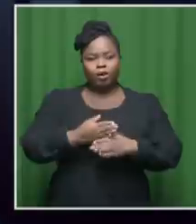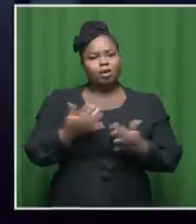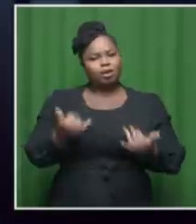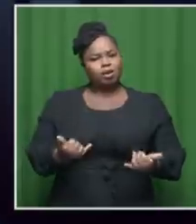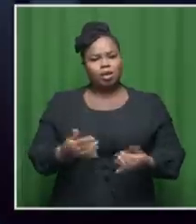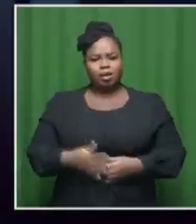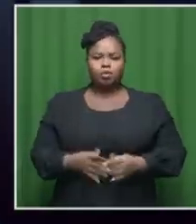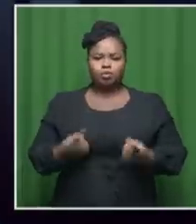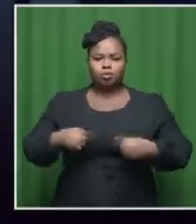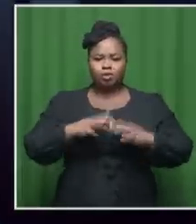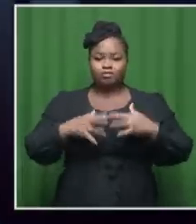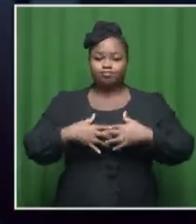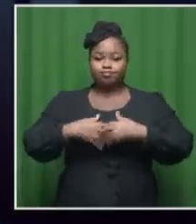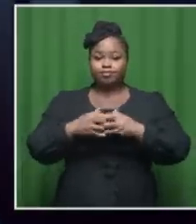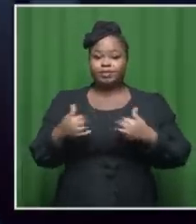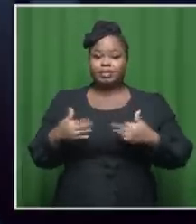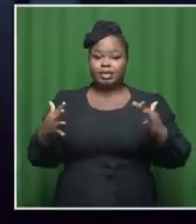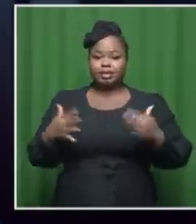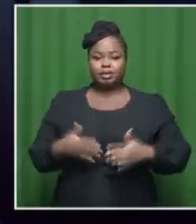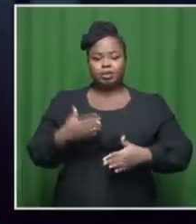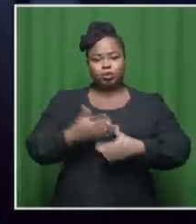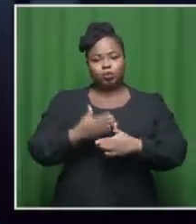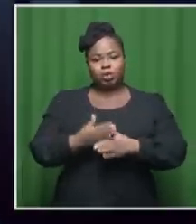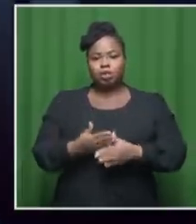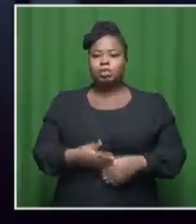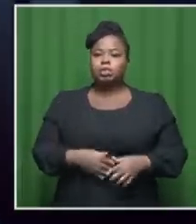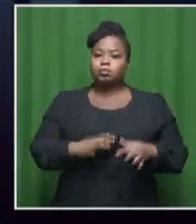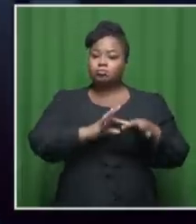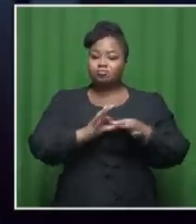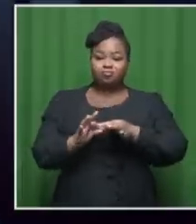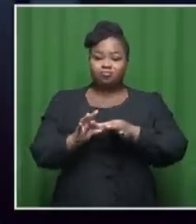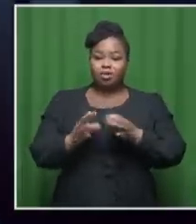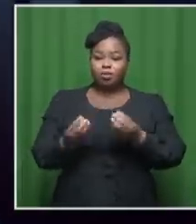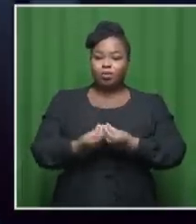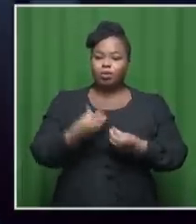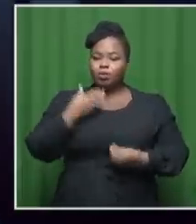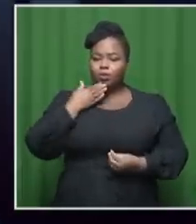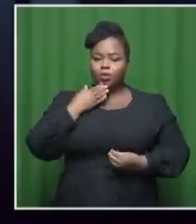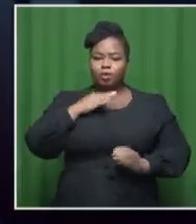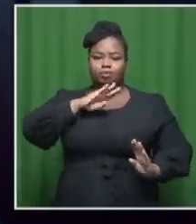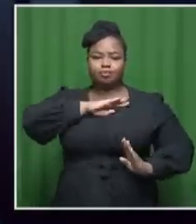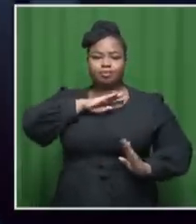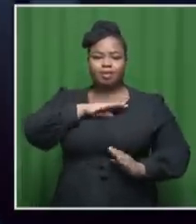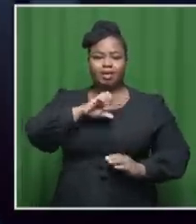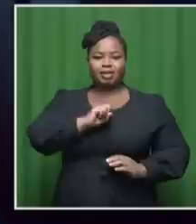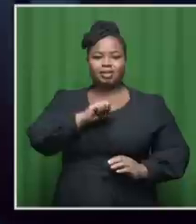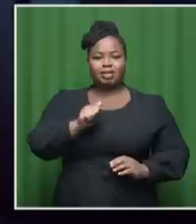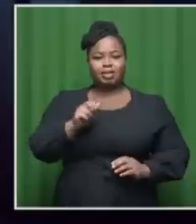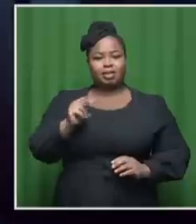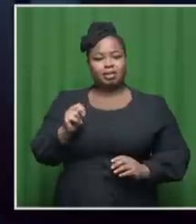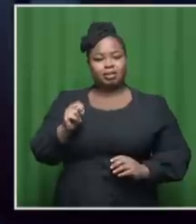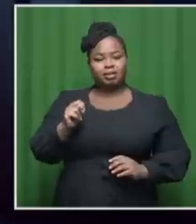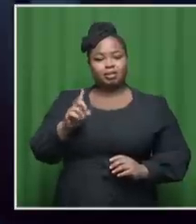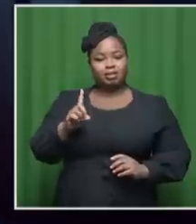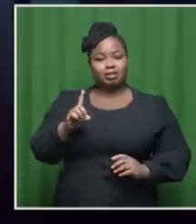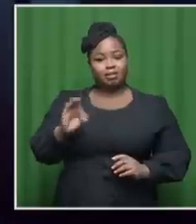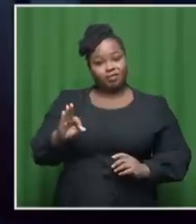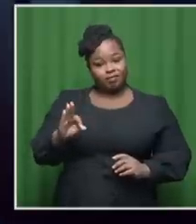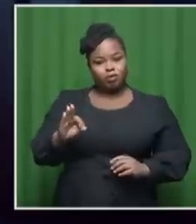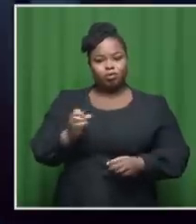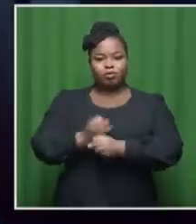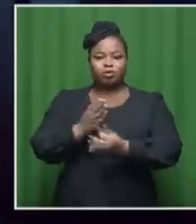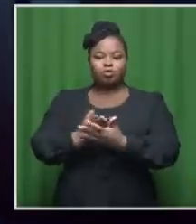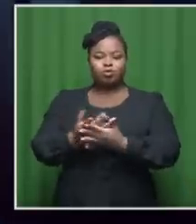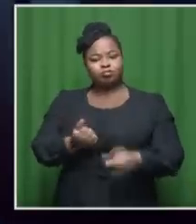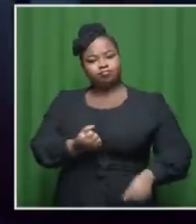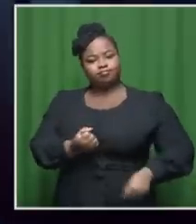we've restarted the operations, and we are working very closely with the National Defense Force to ensure that we are able to